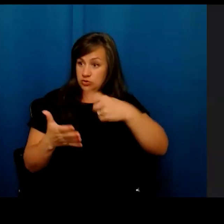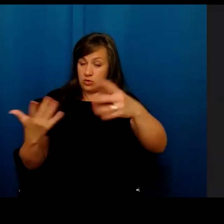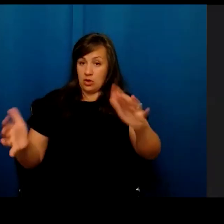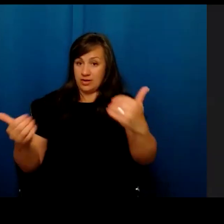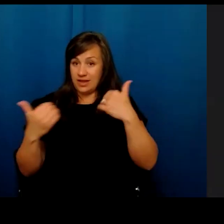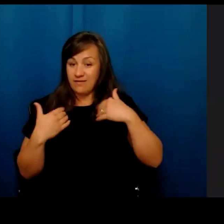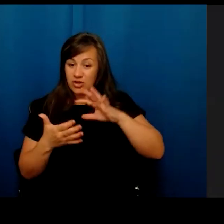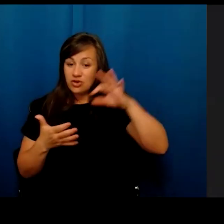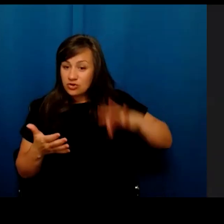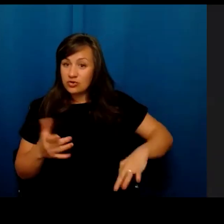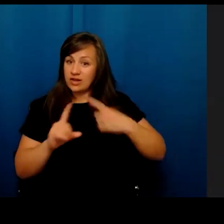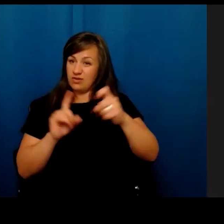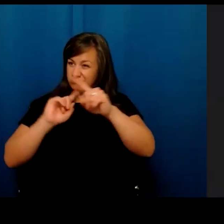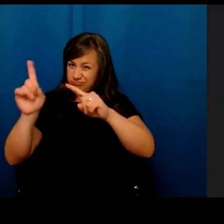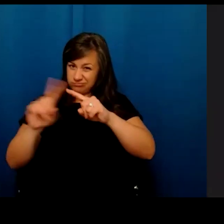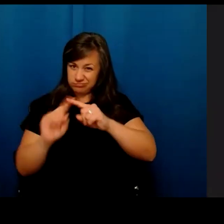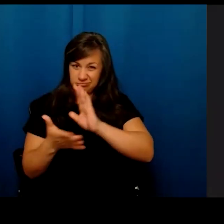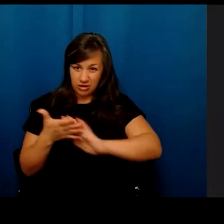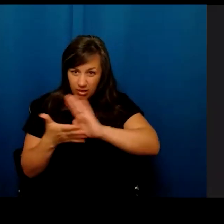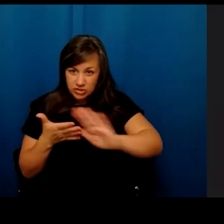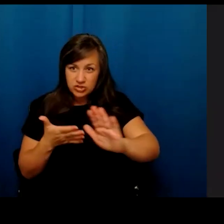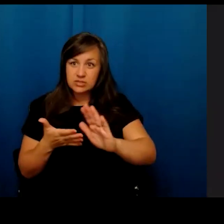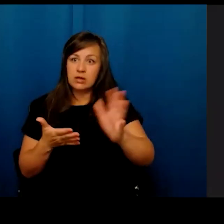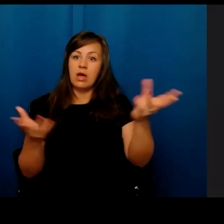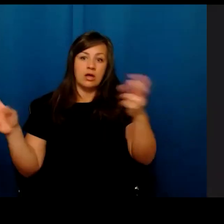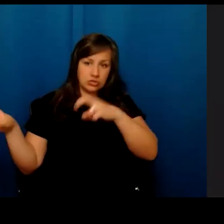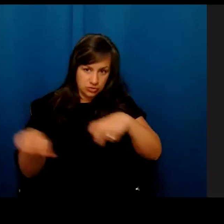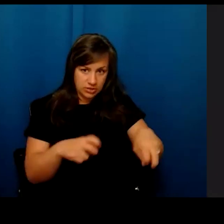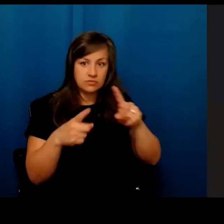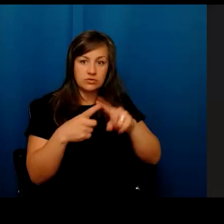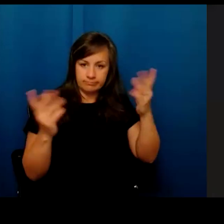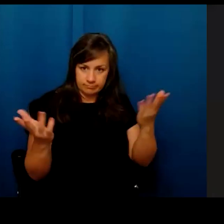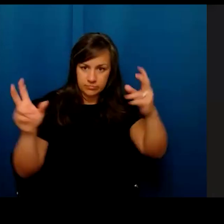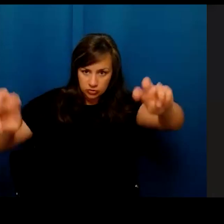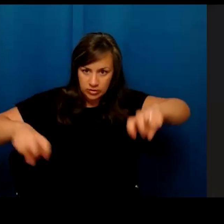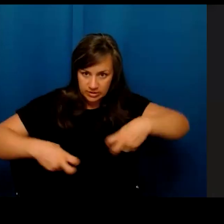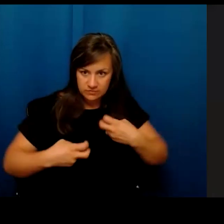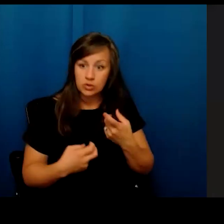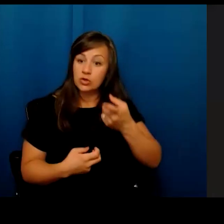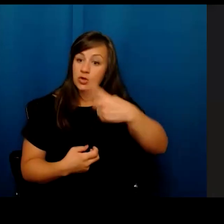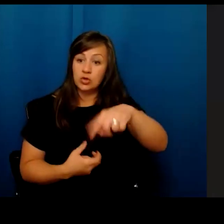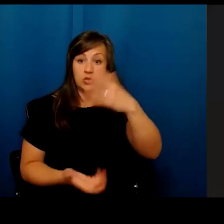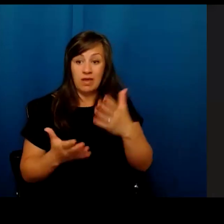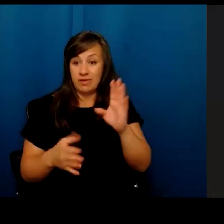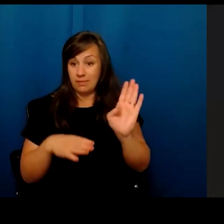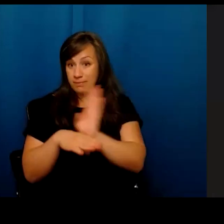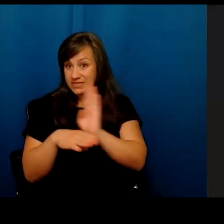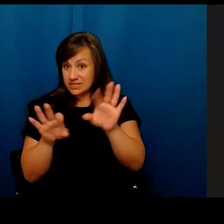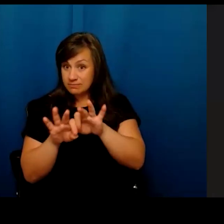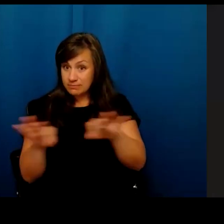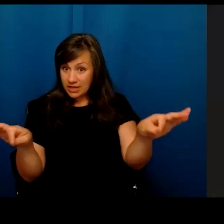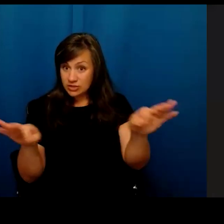credit from different places and different schools. So you could all be business majors, but you